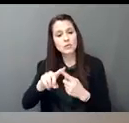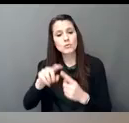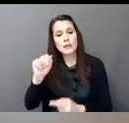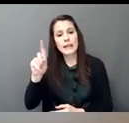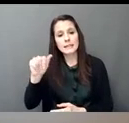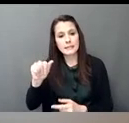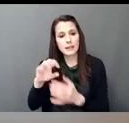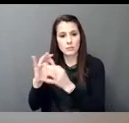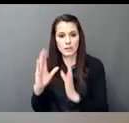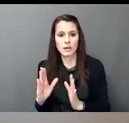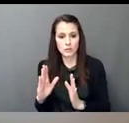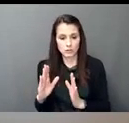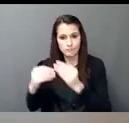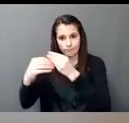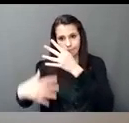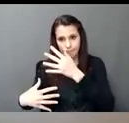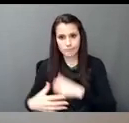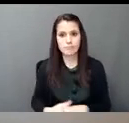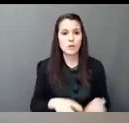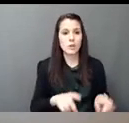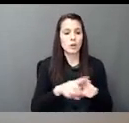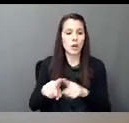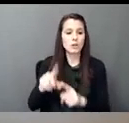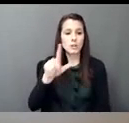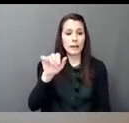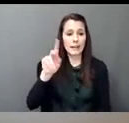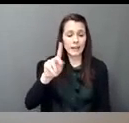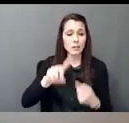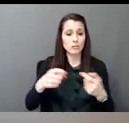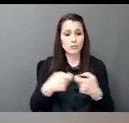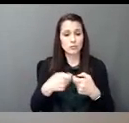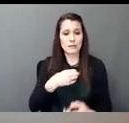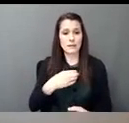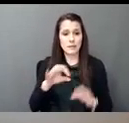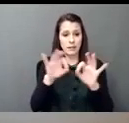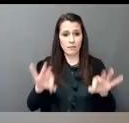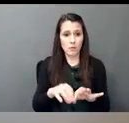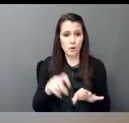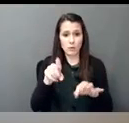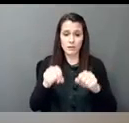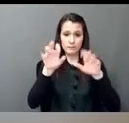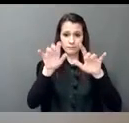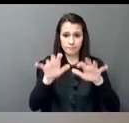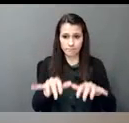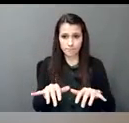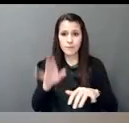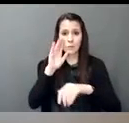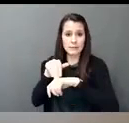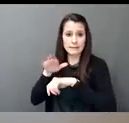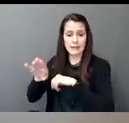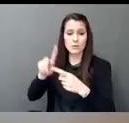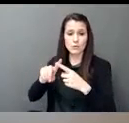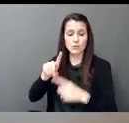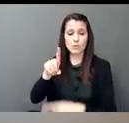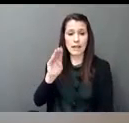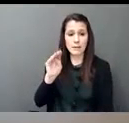There's also a link to an electronic complaint form that you can fill out. and that form gets sent to the Department of Civil